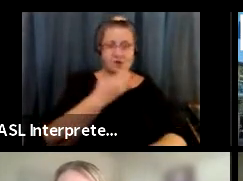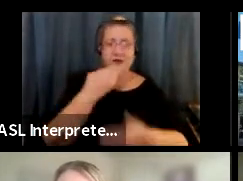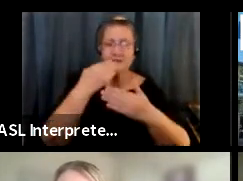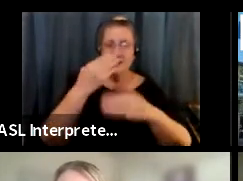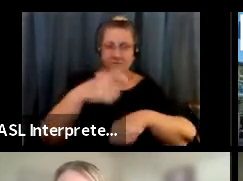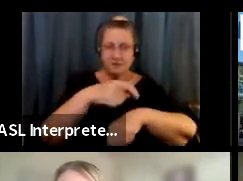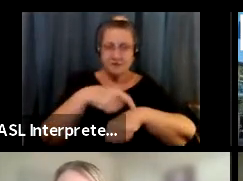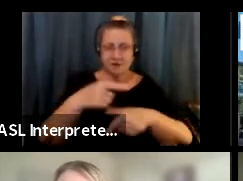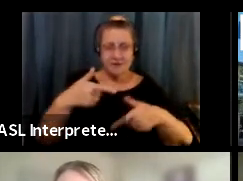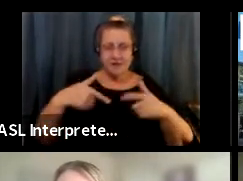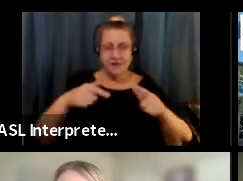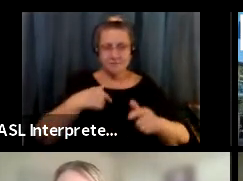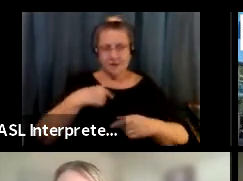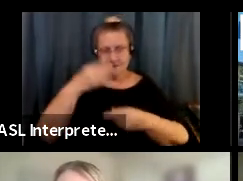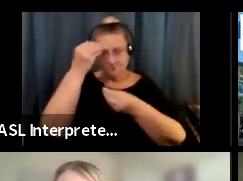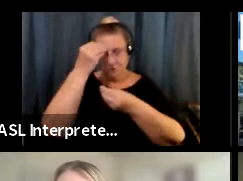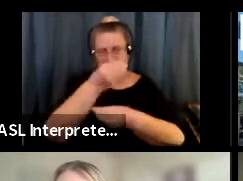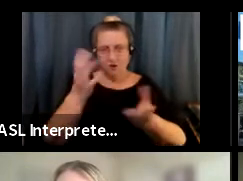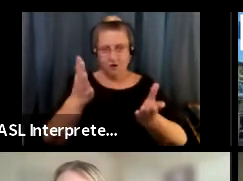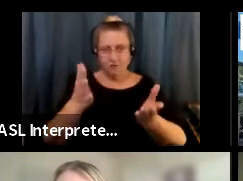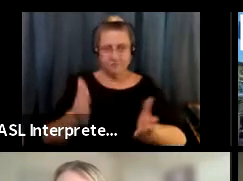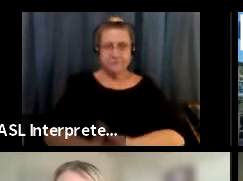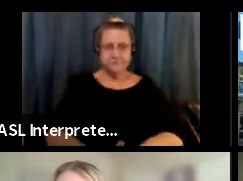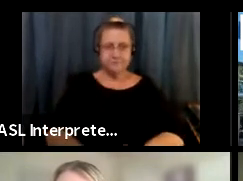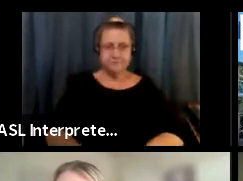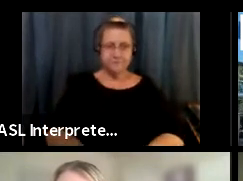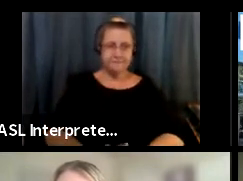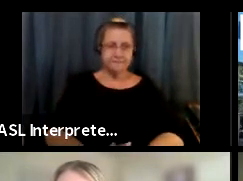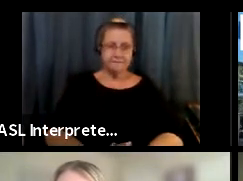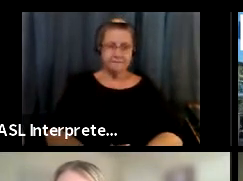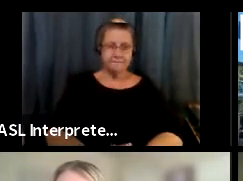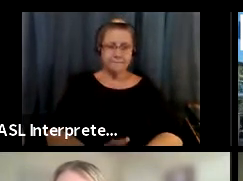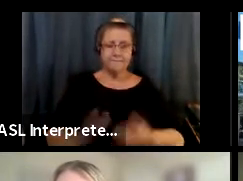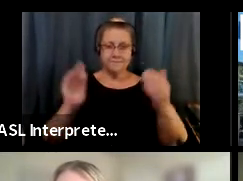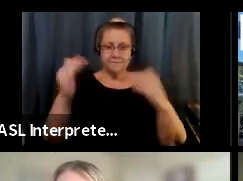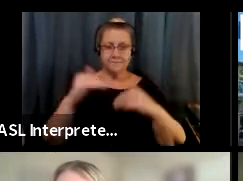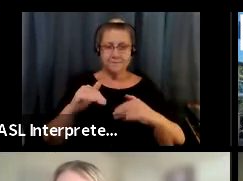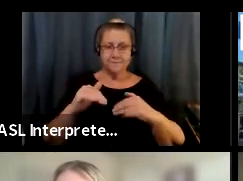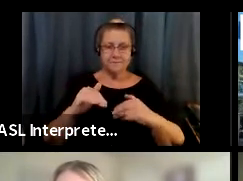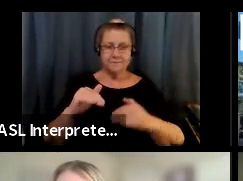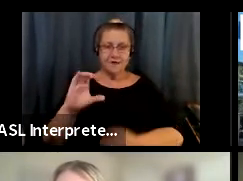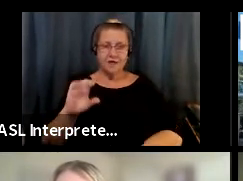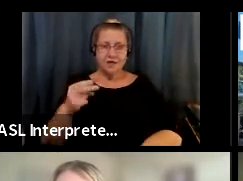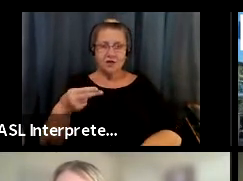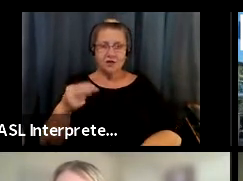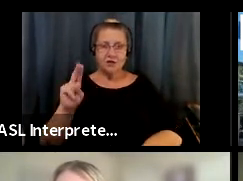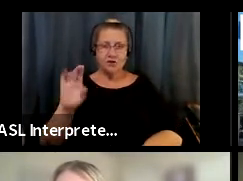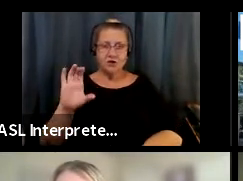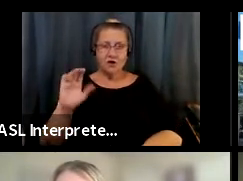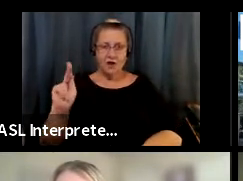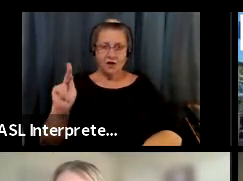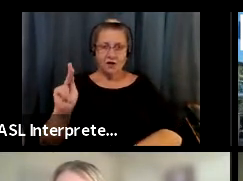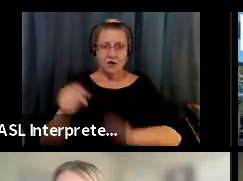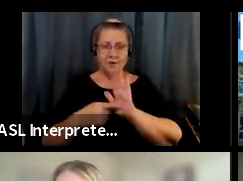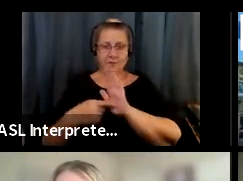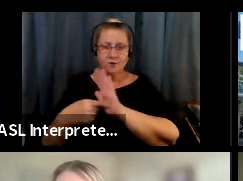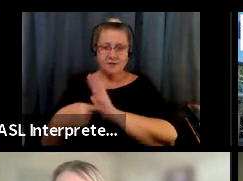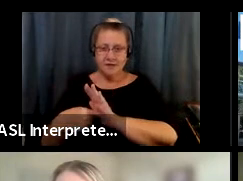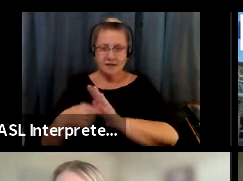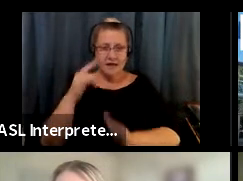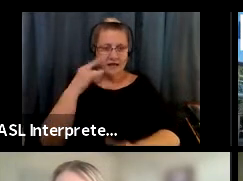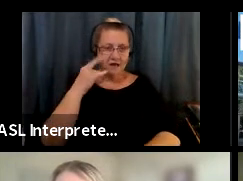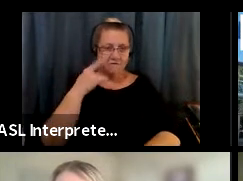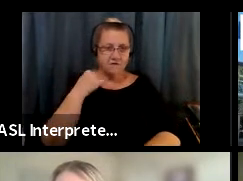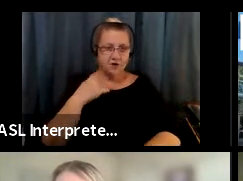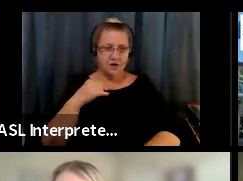for letting me share the sentiment. Thanks, Preston. And we're going to go on to Chuck Helga, who represents the California Association